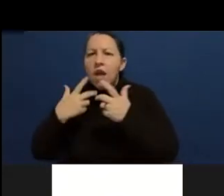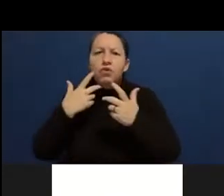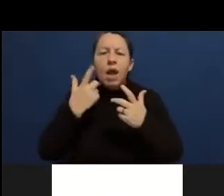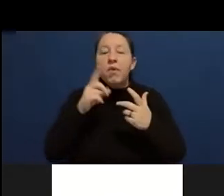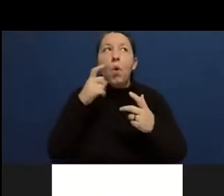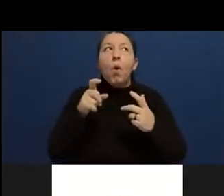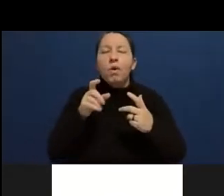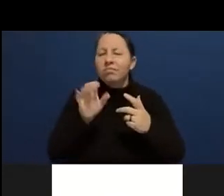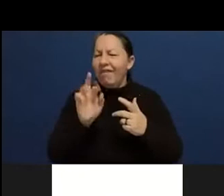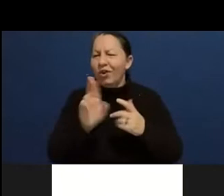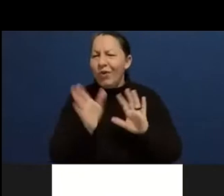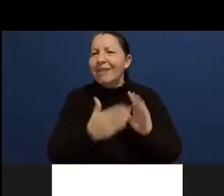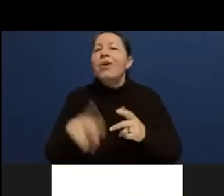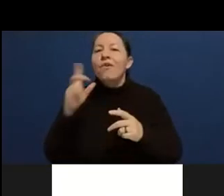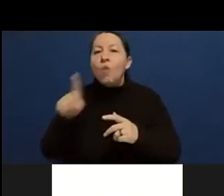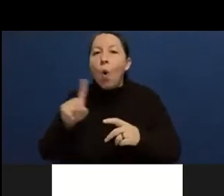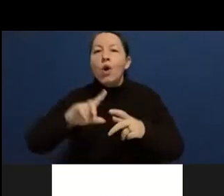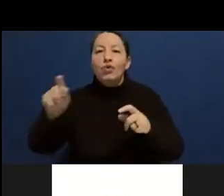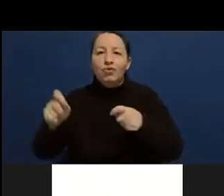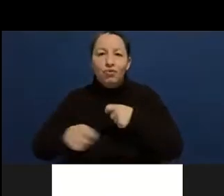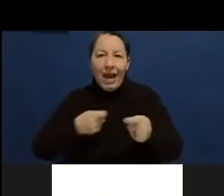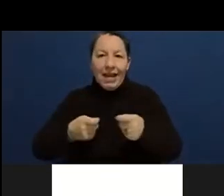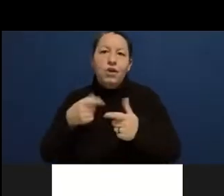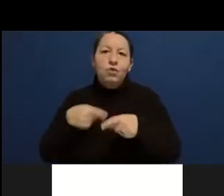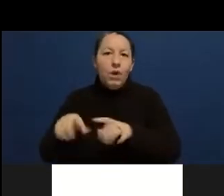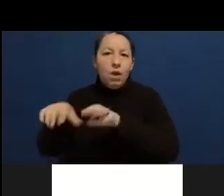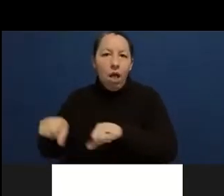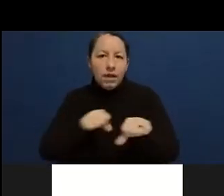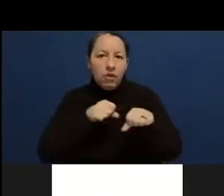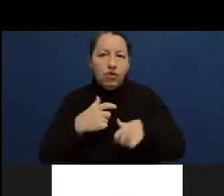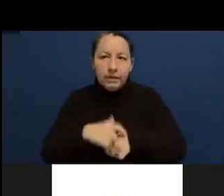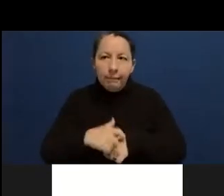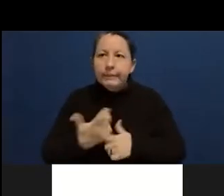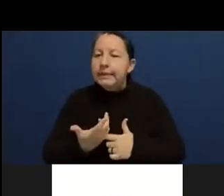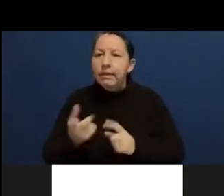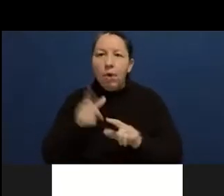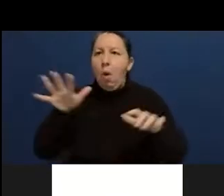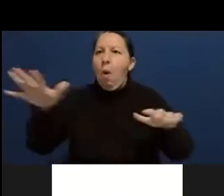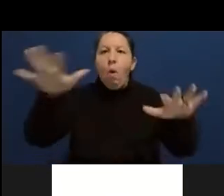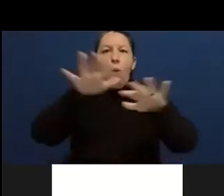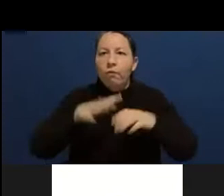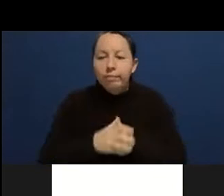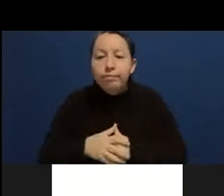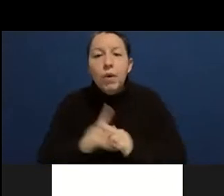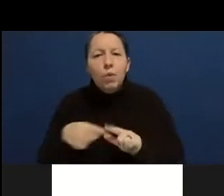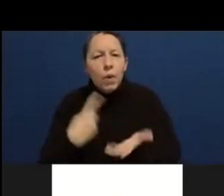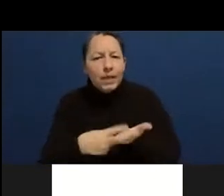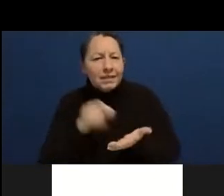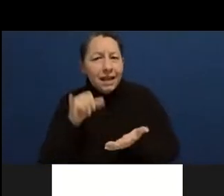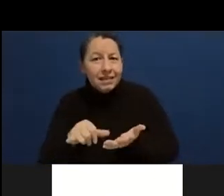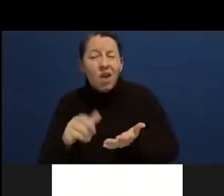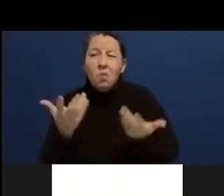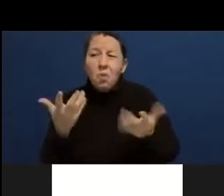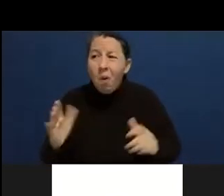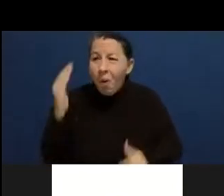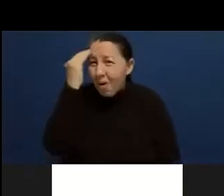it came from all different areas. So when we talk about that, We know that